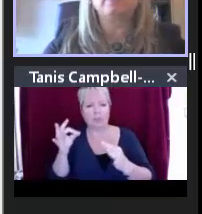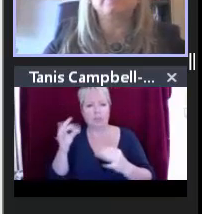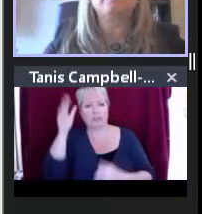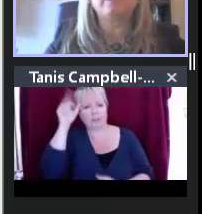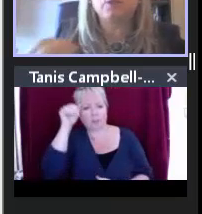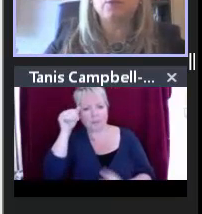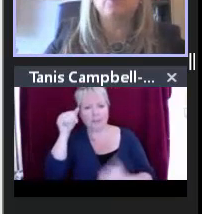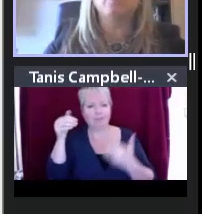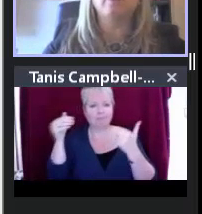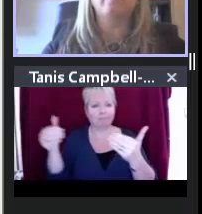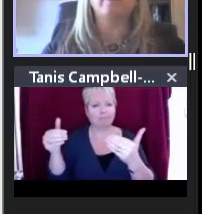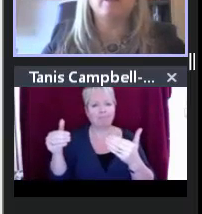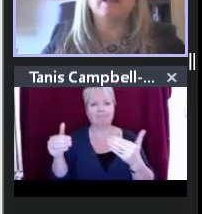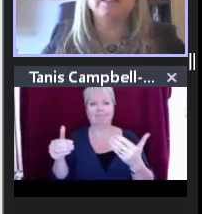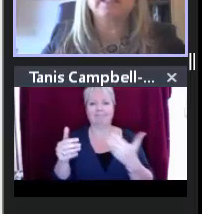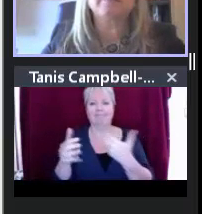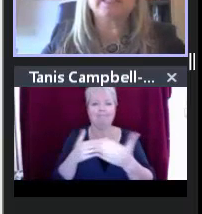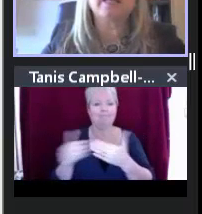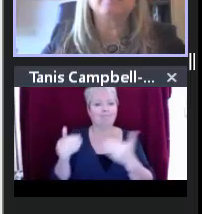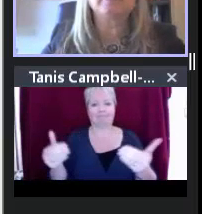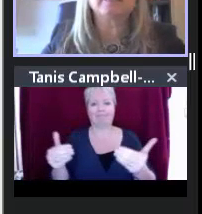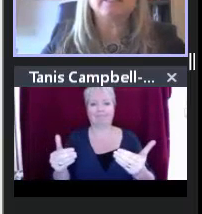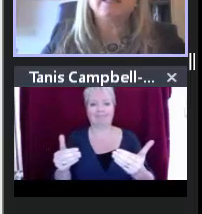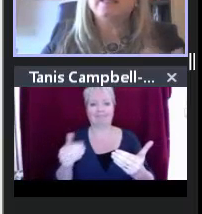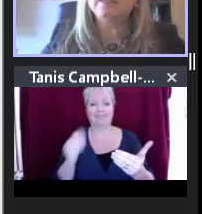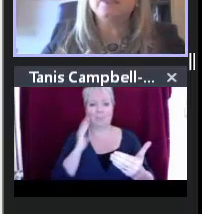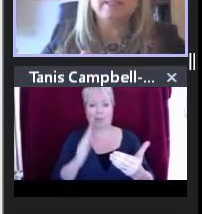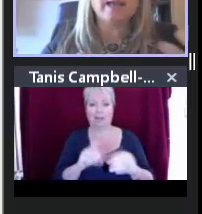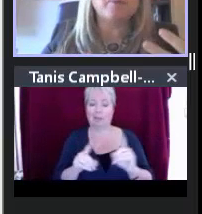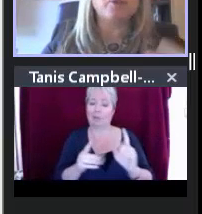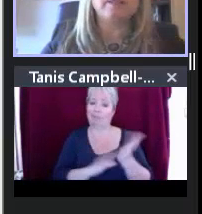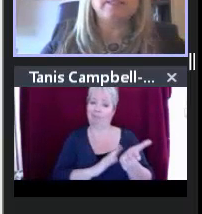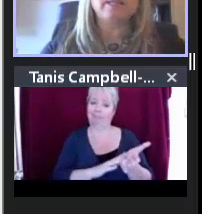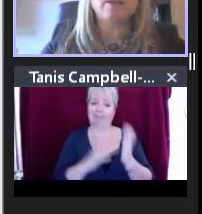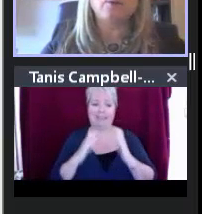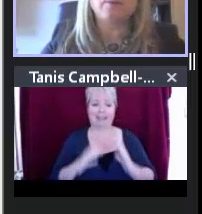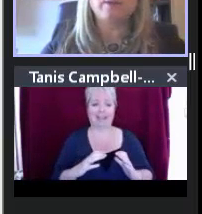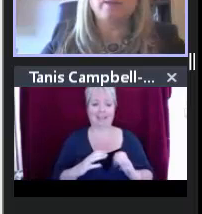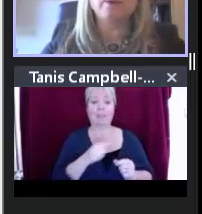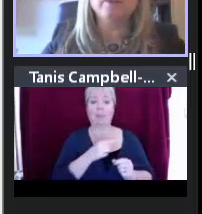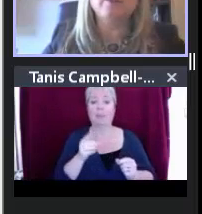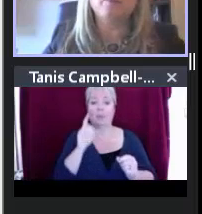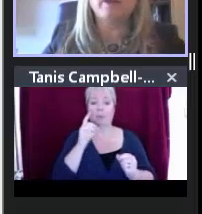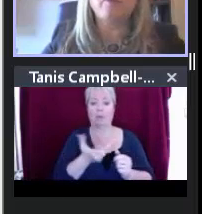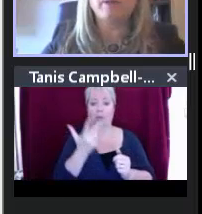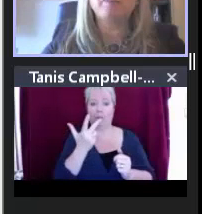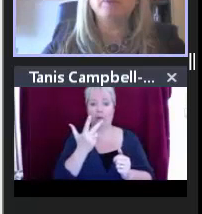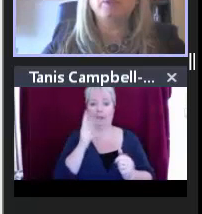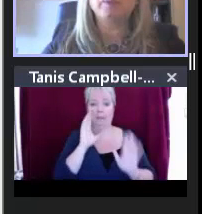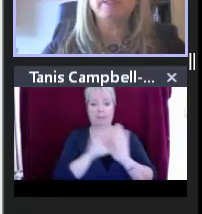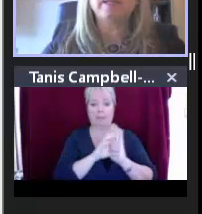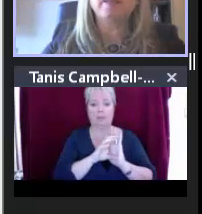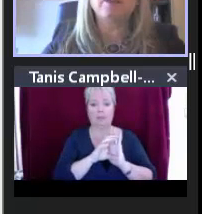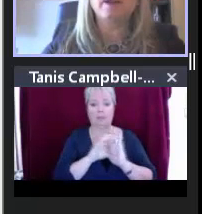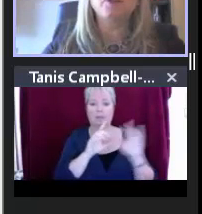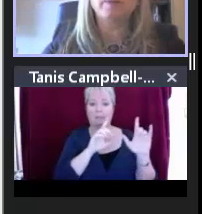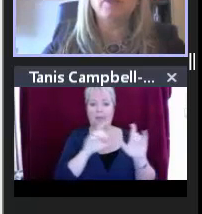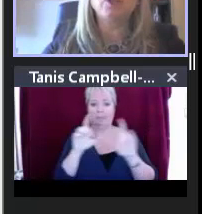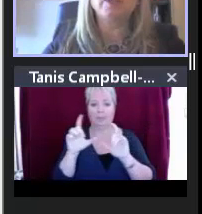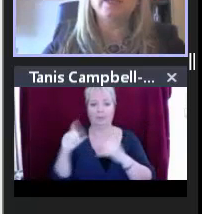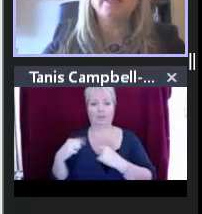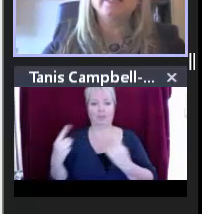great results, but due to the work of the clients themselves. These are snapshots taken over the years from when I've been able to attend